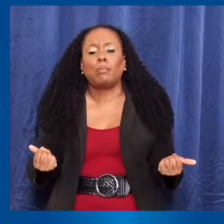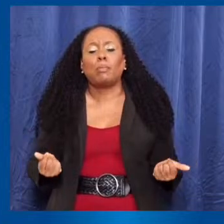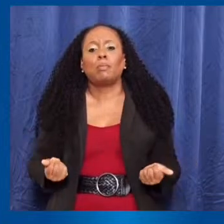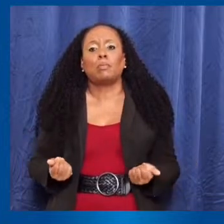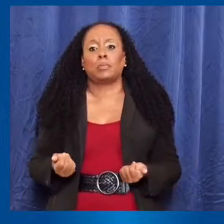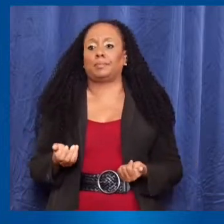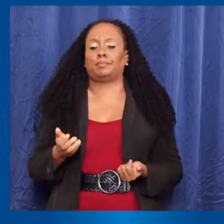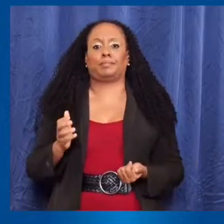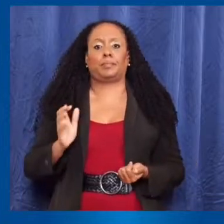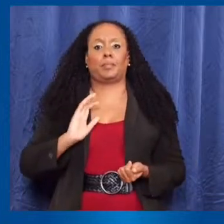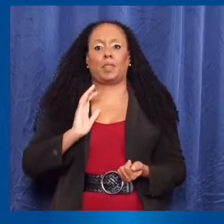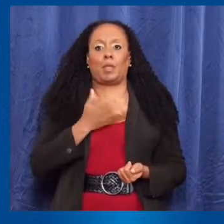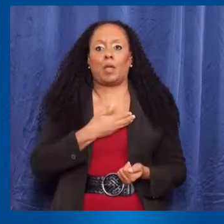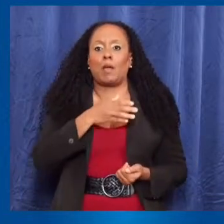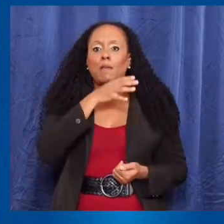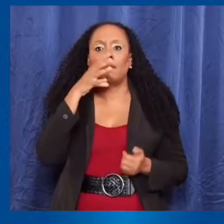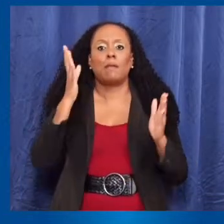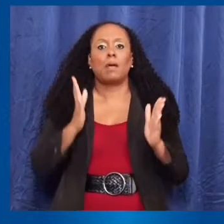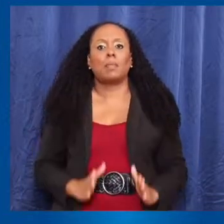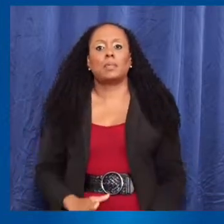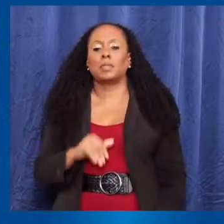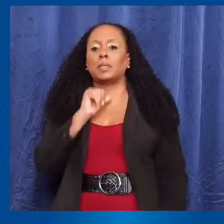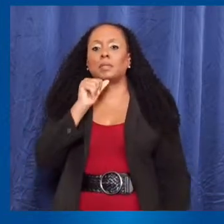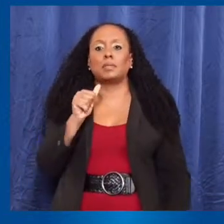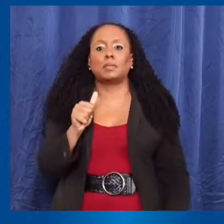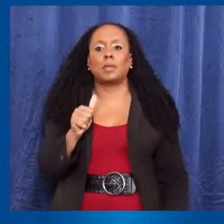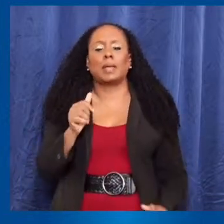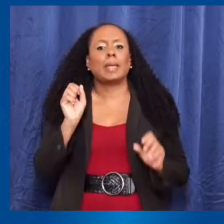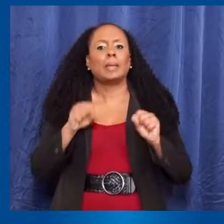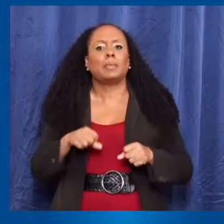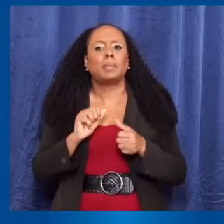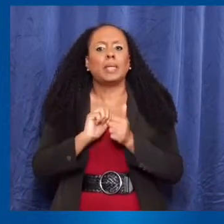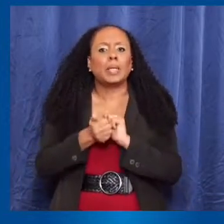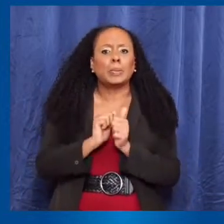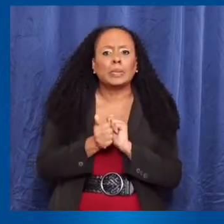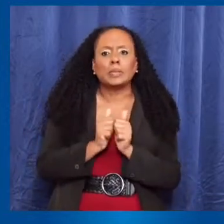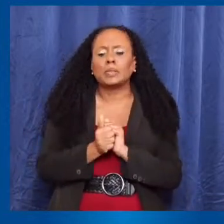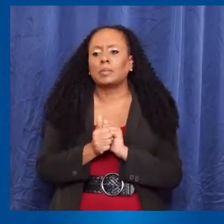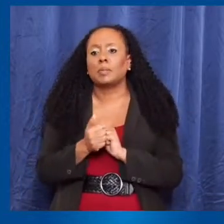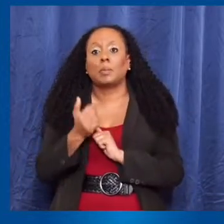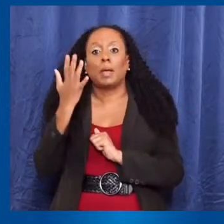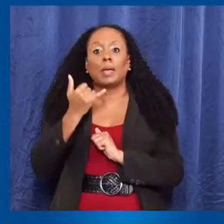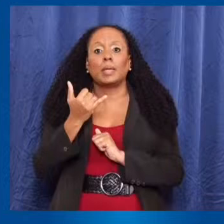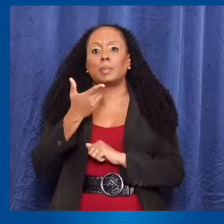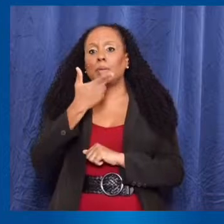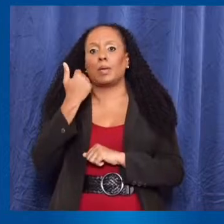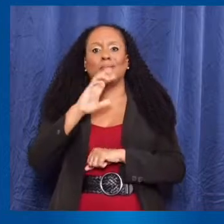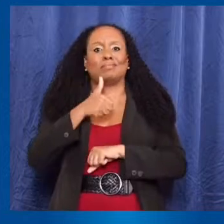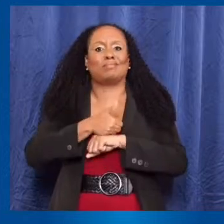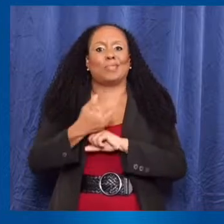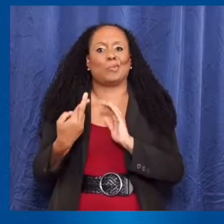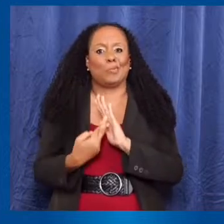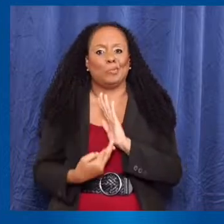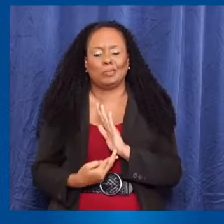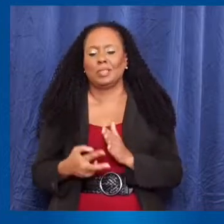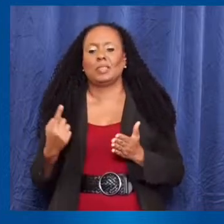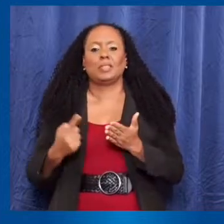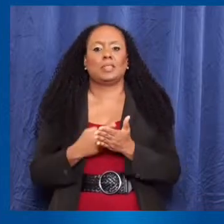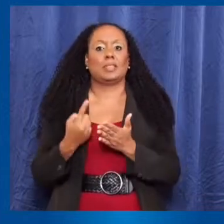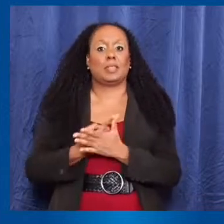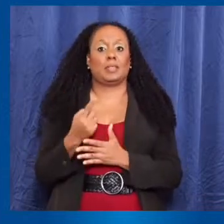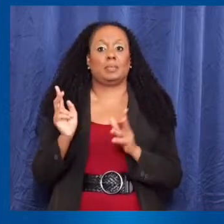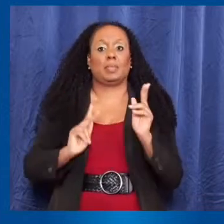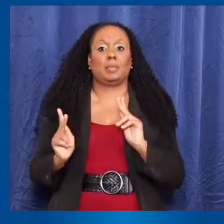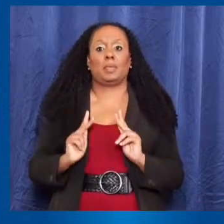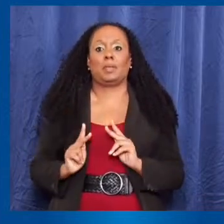no longer could be competitive because of the rules. All we are trying to do, and I know sometimes it's hard for people to understand, is if